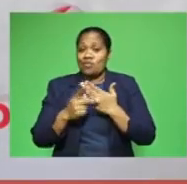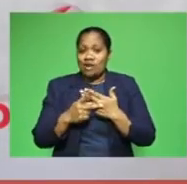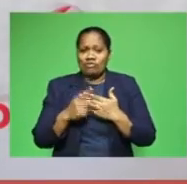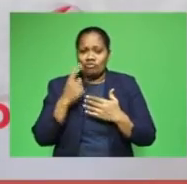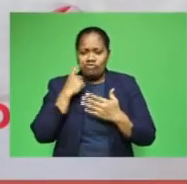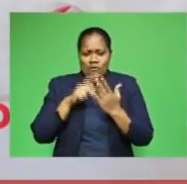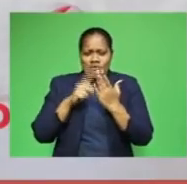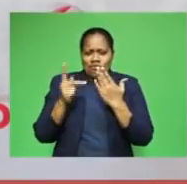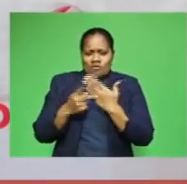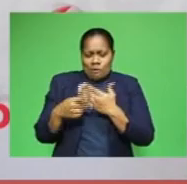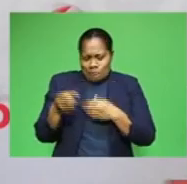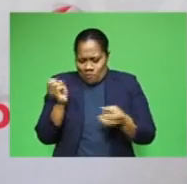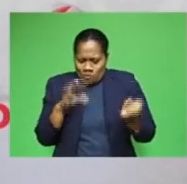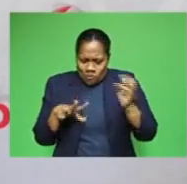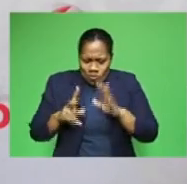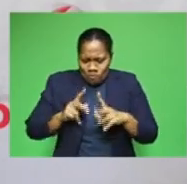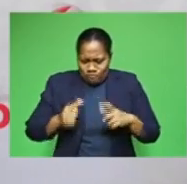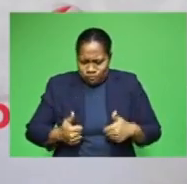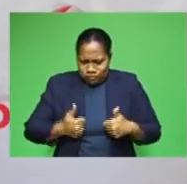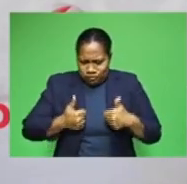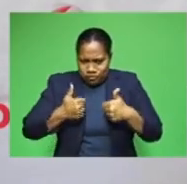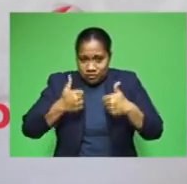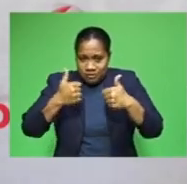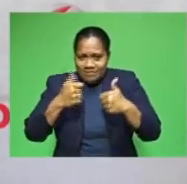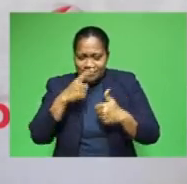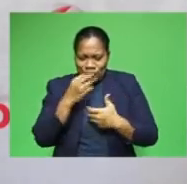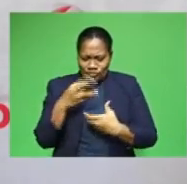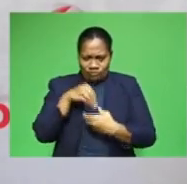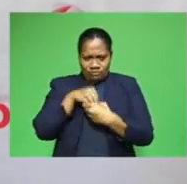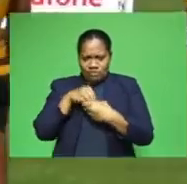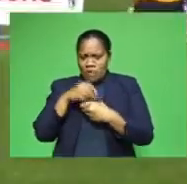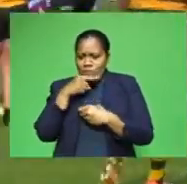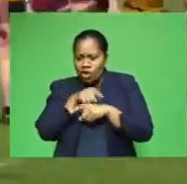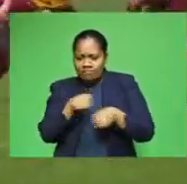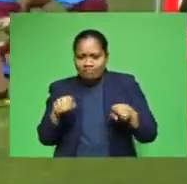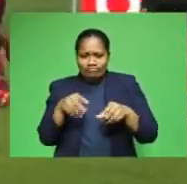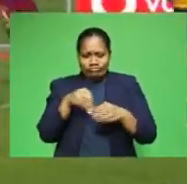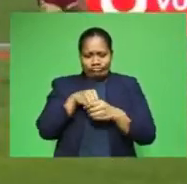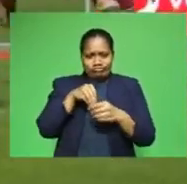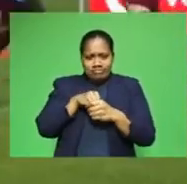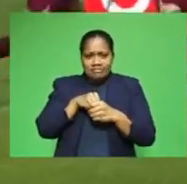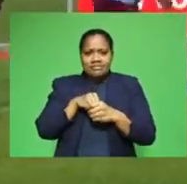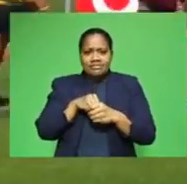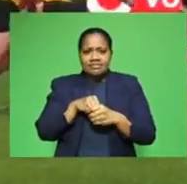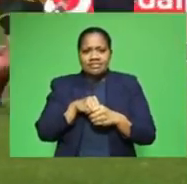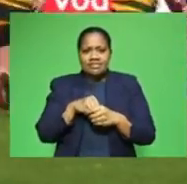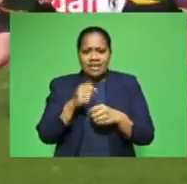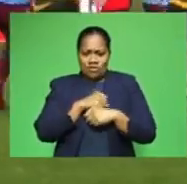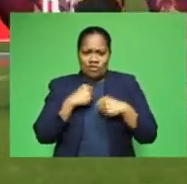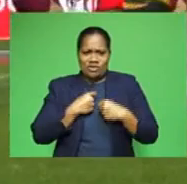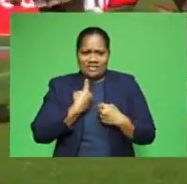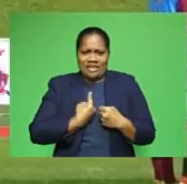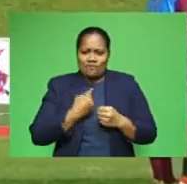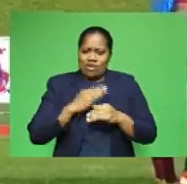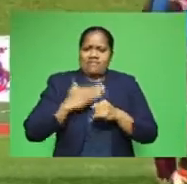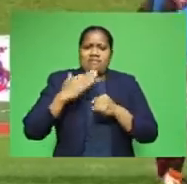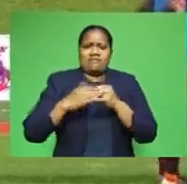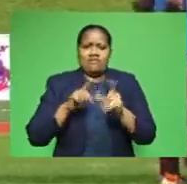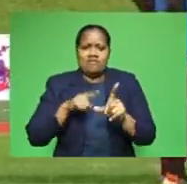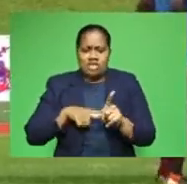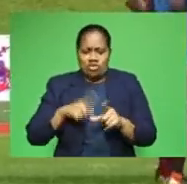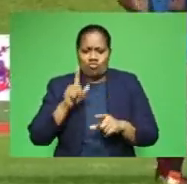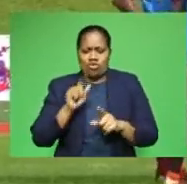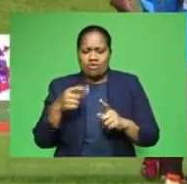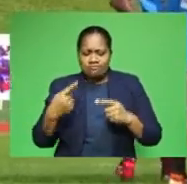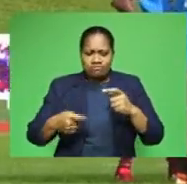and getting as many boys as we can involved. It's only going to strengthen ourselves come the end of the year for when we do have our trials for next year and